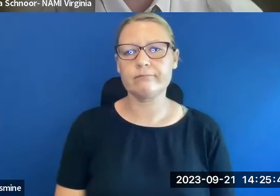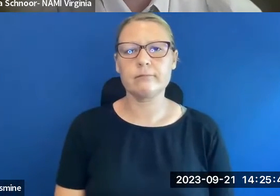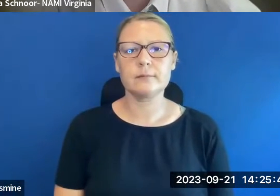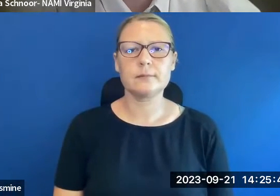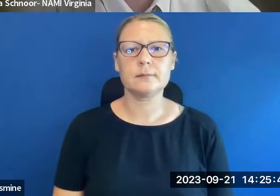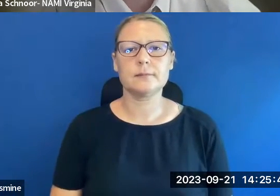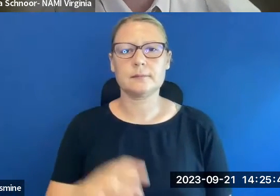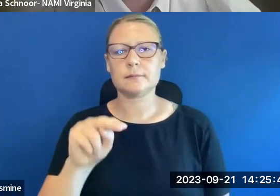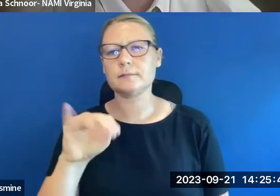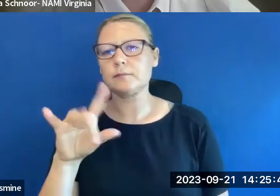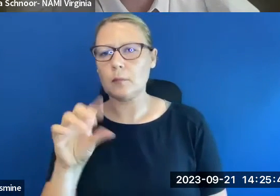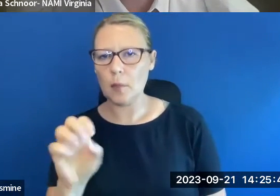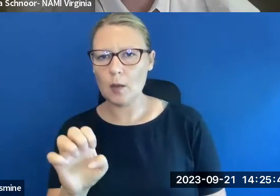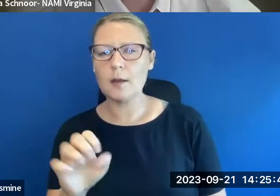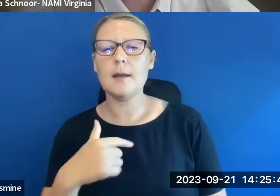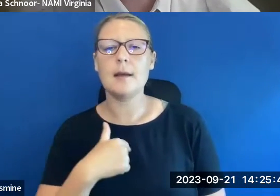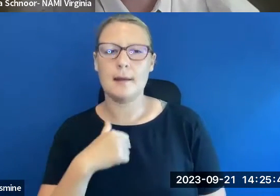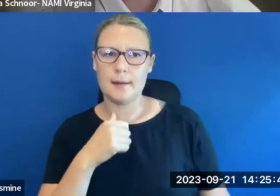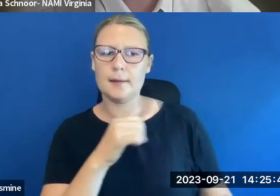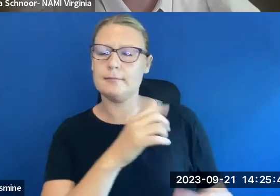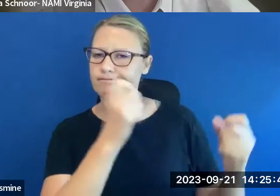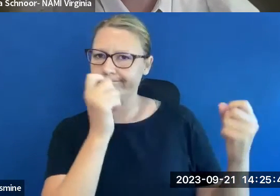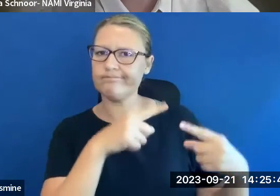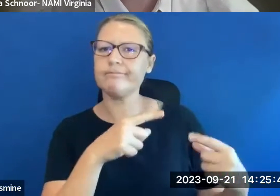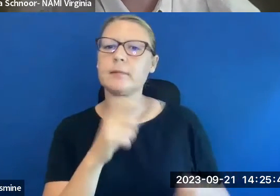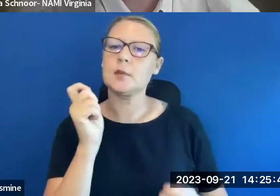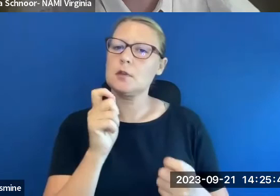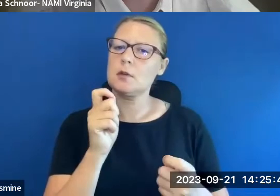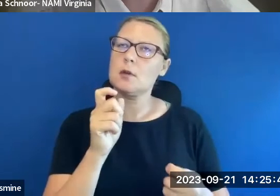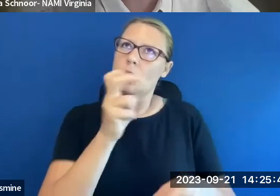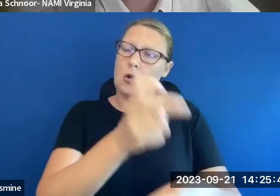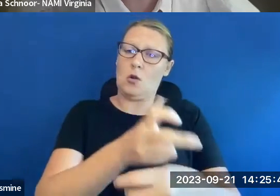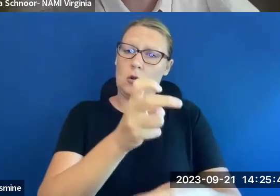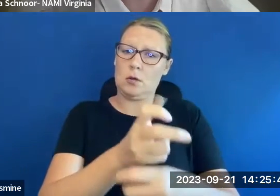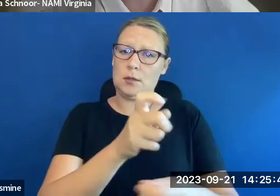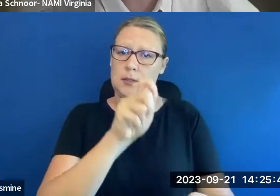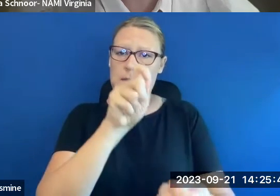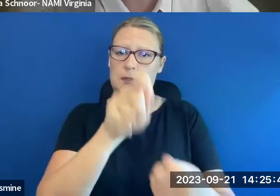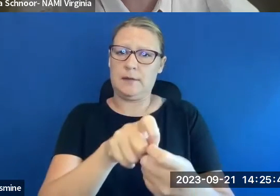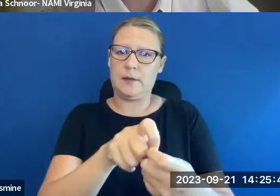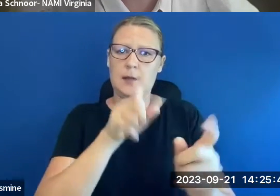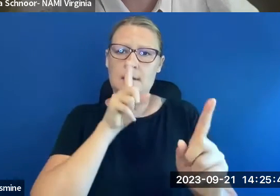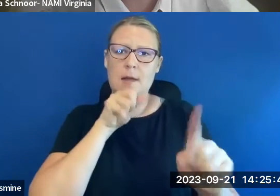And I echo what Miranda said. It's hard to say specifically about those just in Virginia.